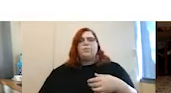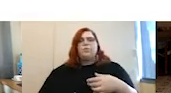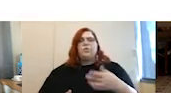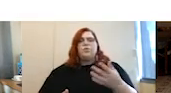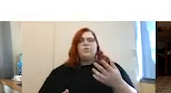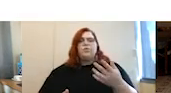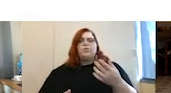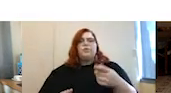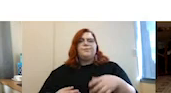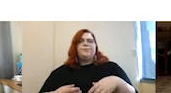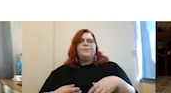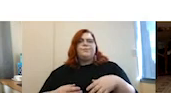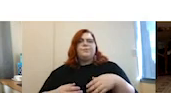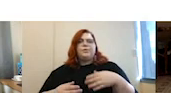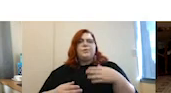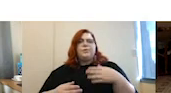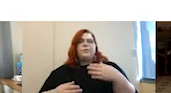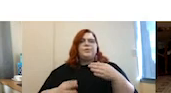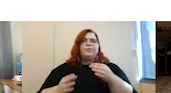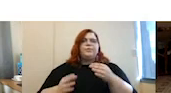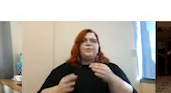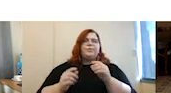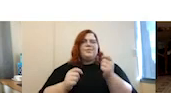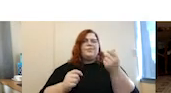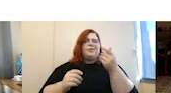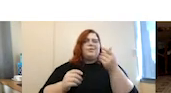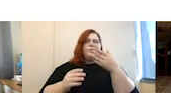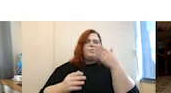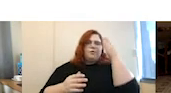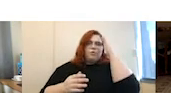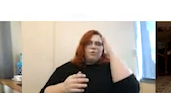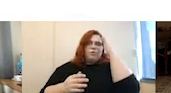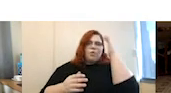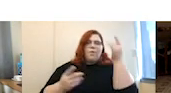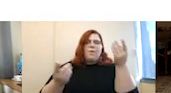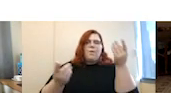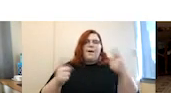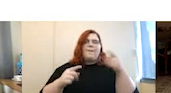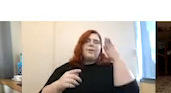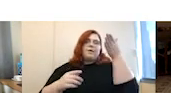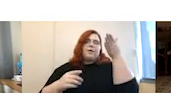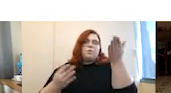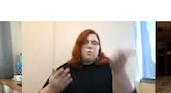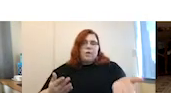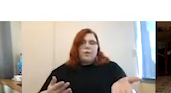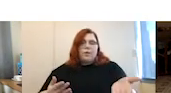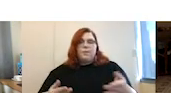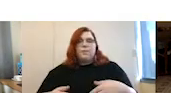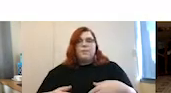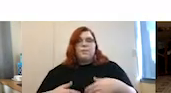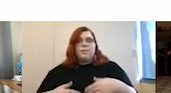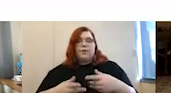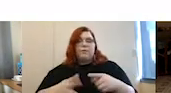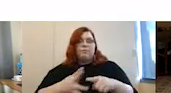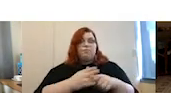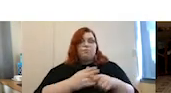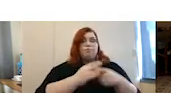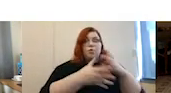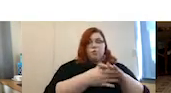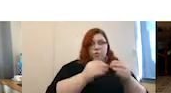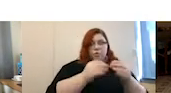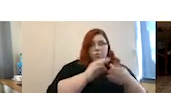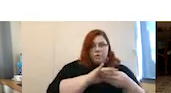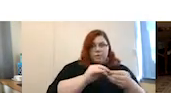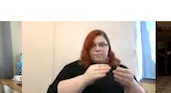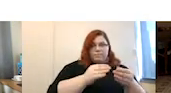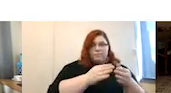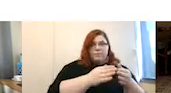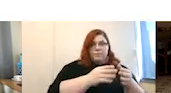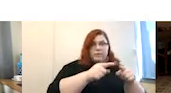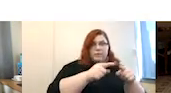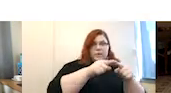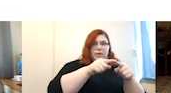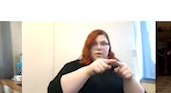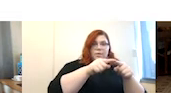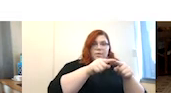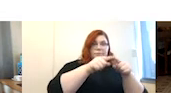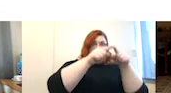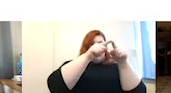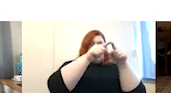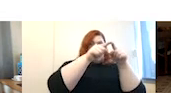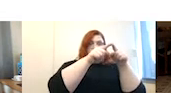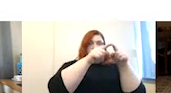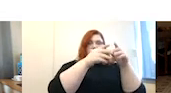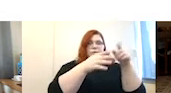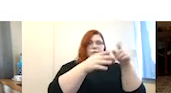of slides, is that we have the start of the story, and then suddenly when we get to a certain